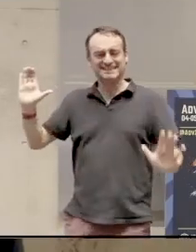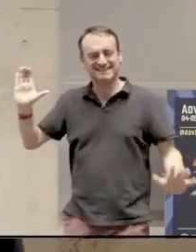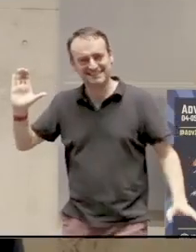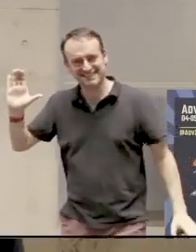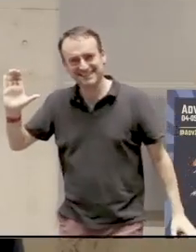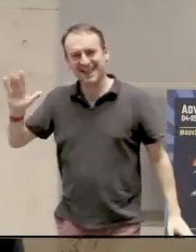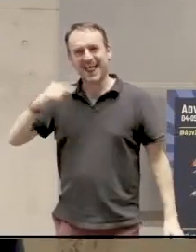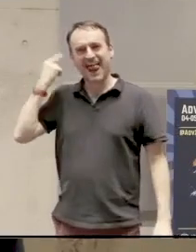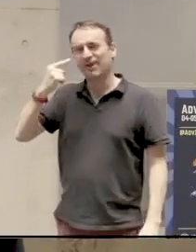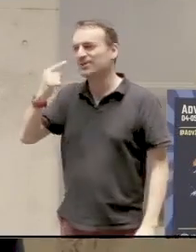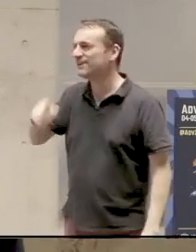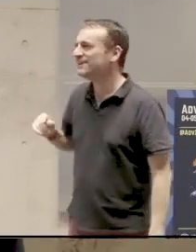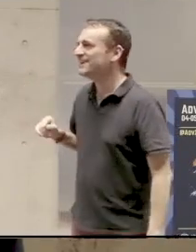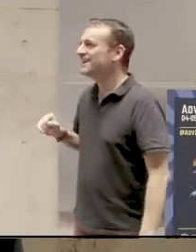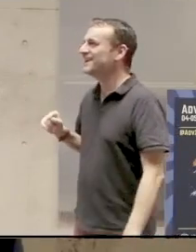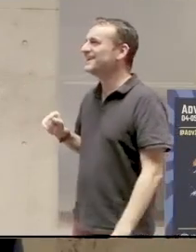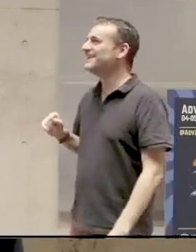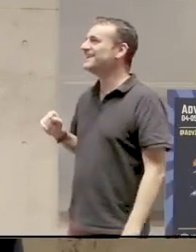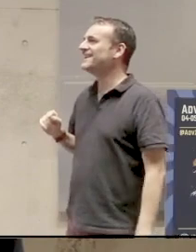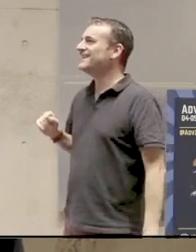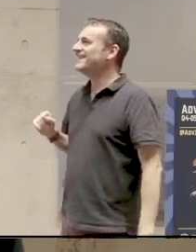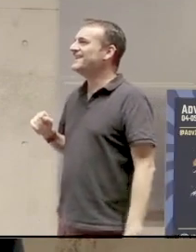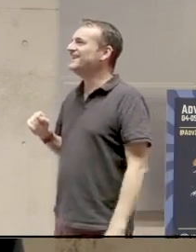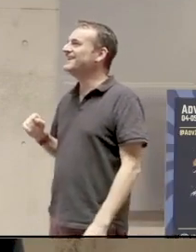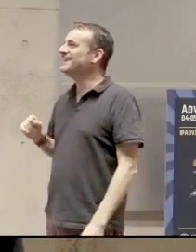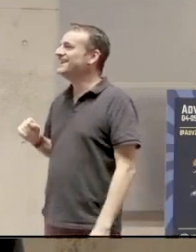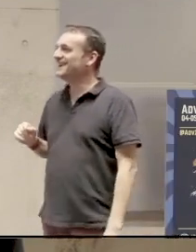Hello. No, it's Alasdair Beckett-King.